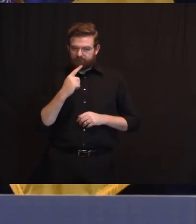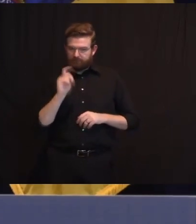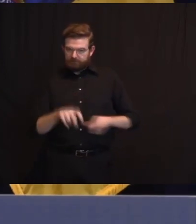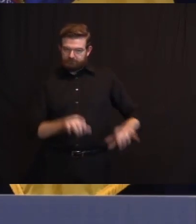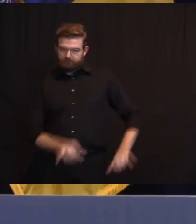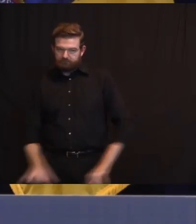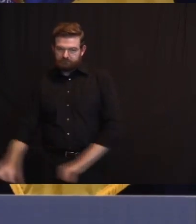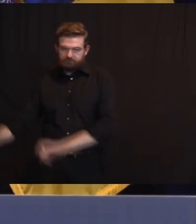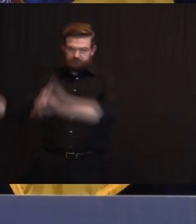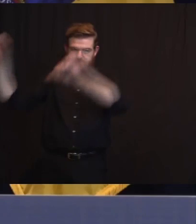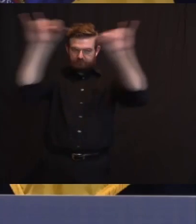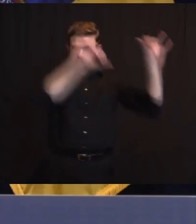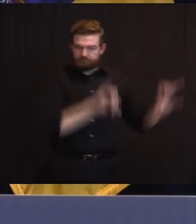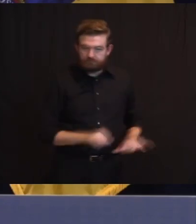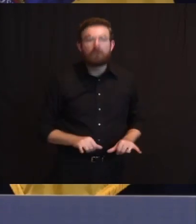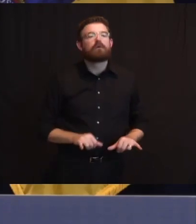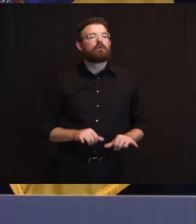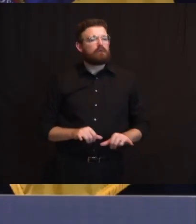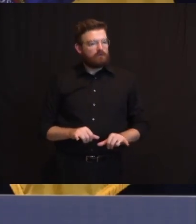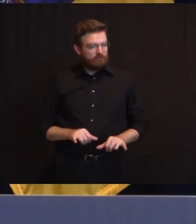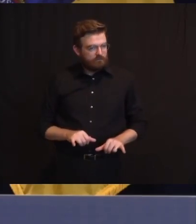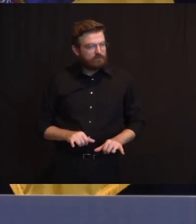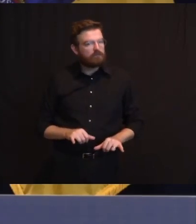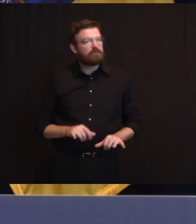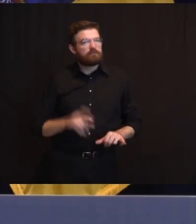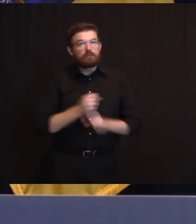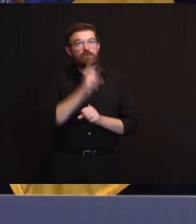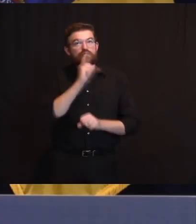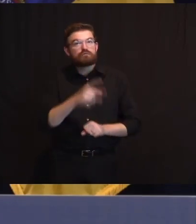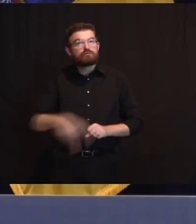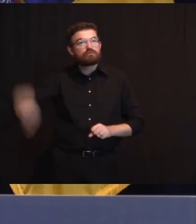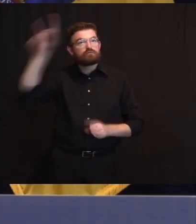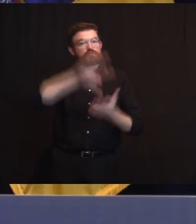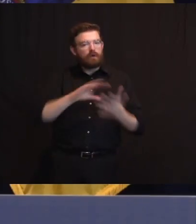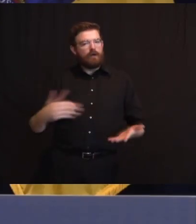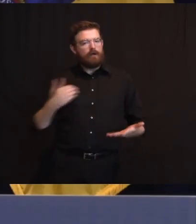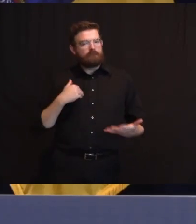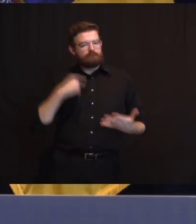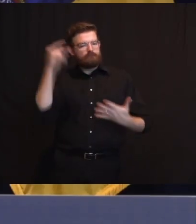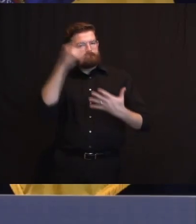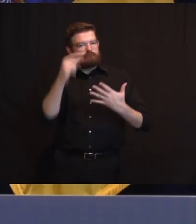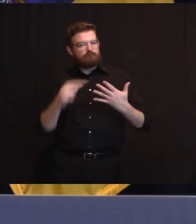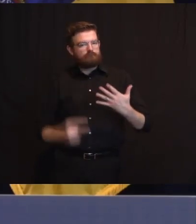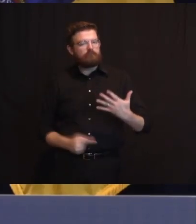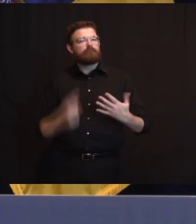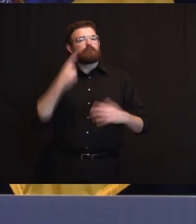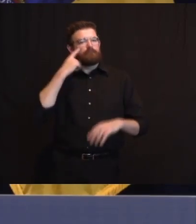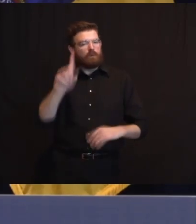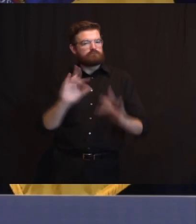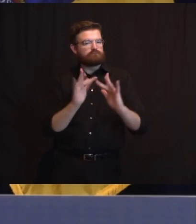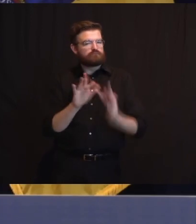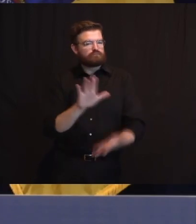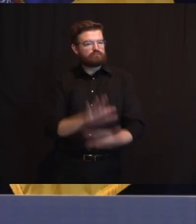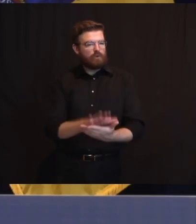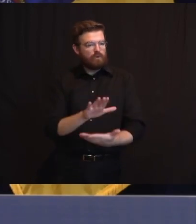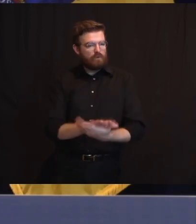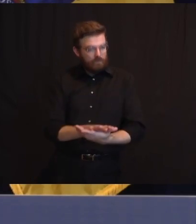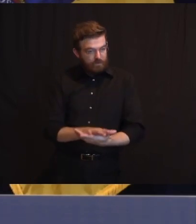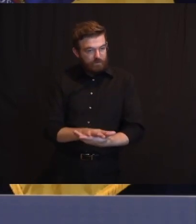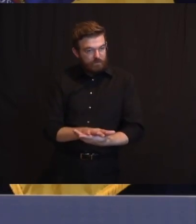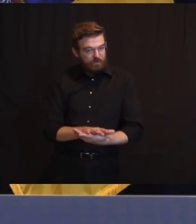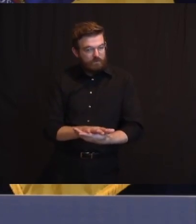I'm wrong, and Zakiya, it's up now for the districts to fold this new dimension, this new flexibility into their plans. There's a lot of